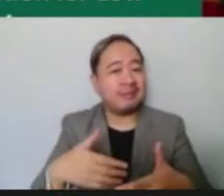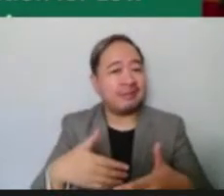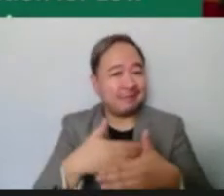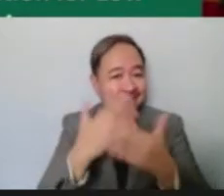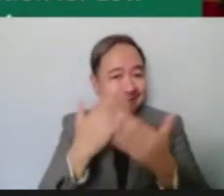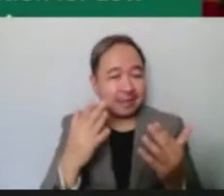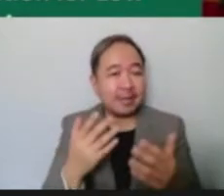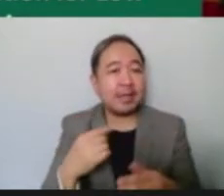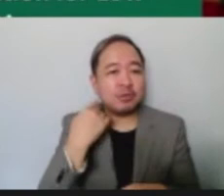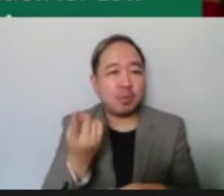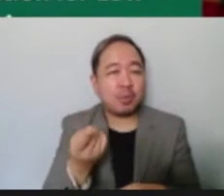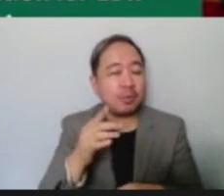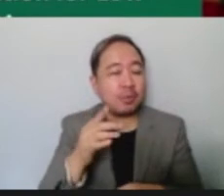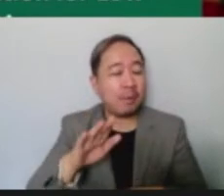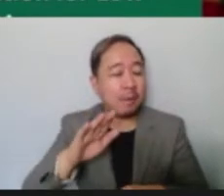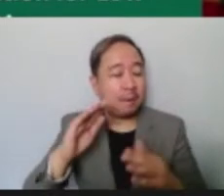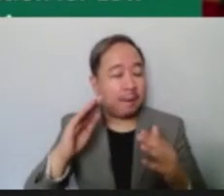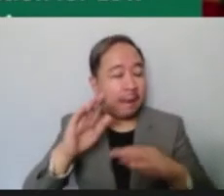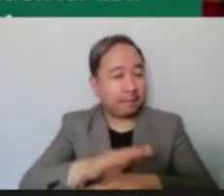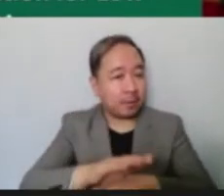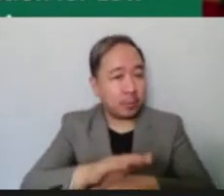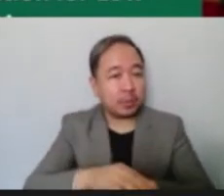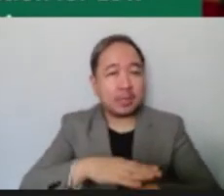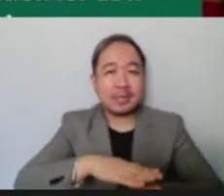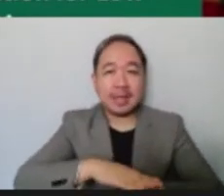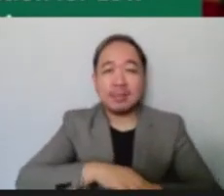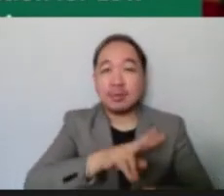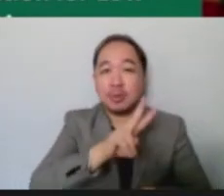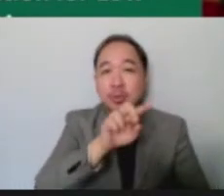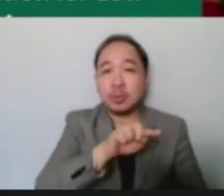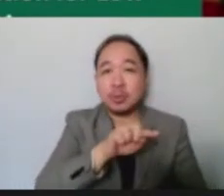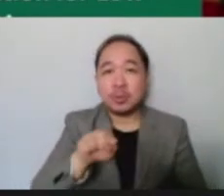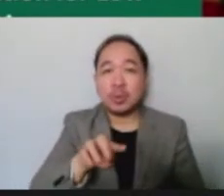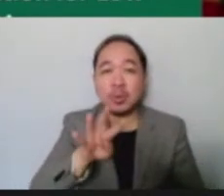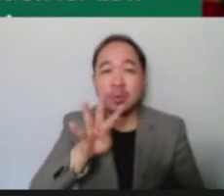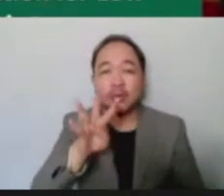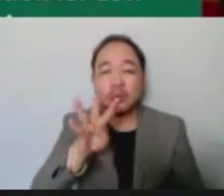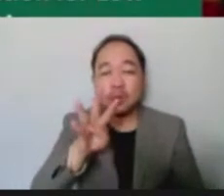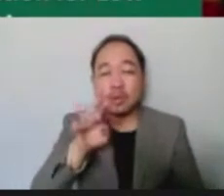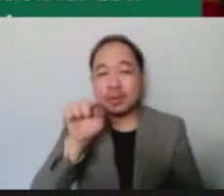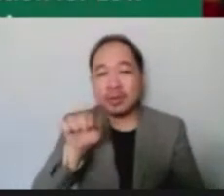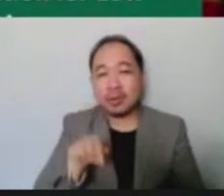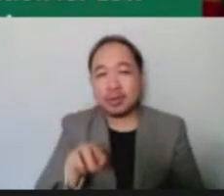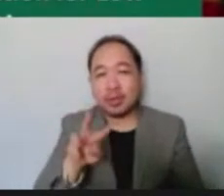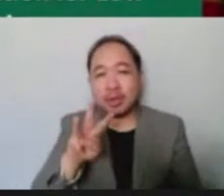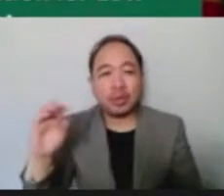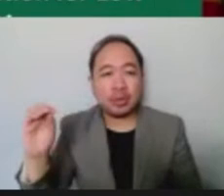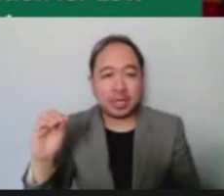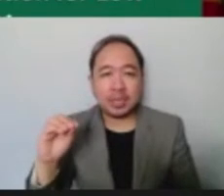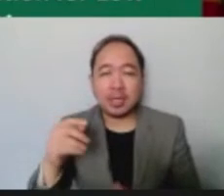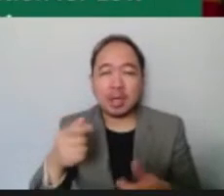from 2 to 4 30 in conference room 3.